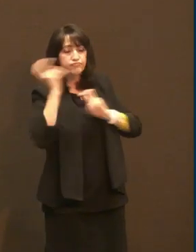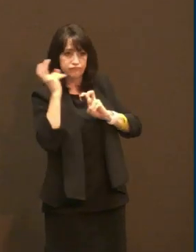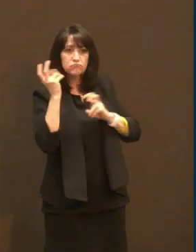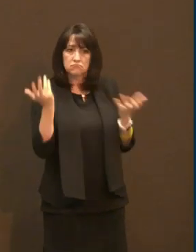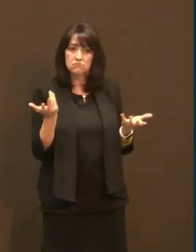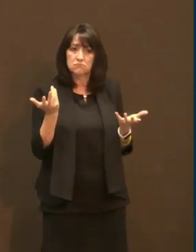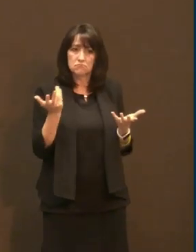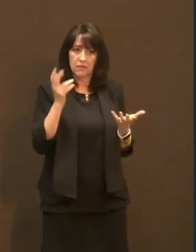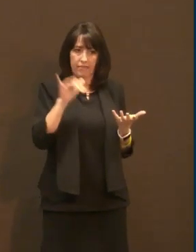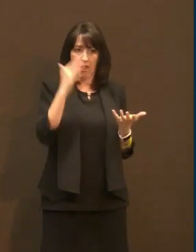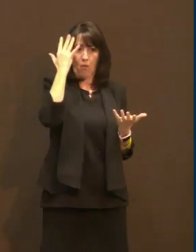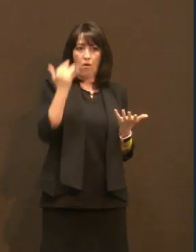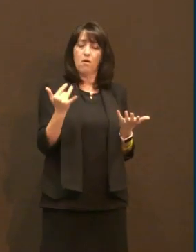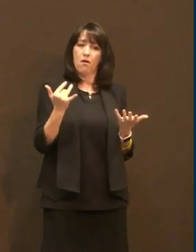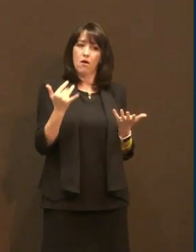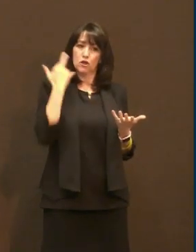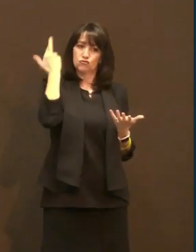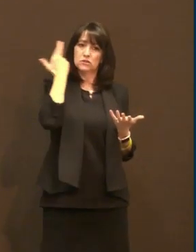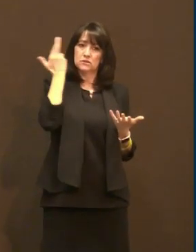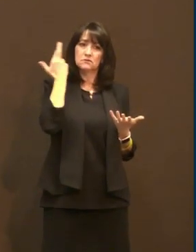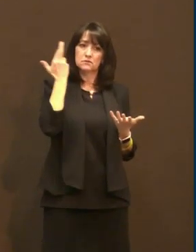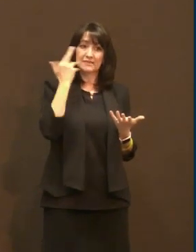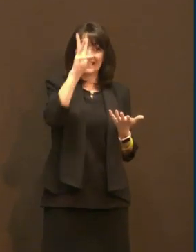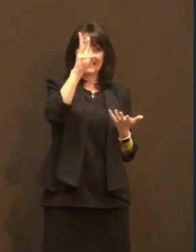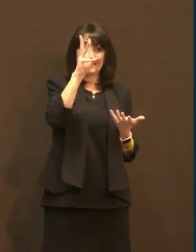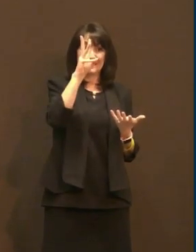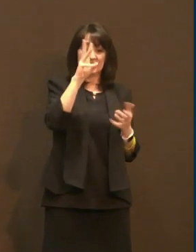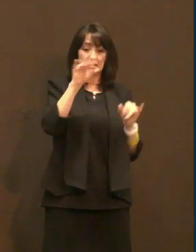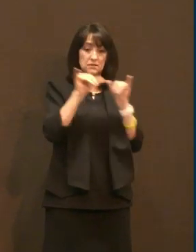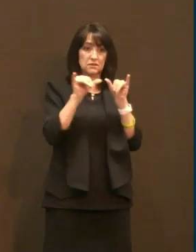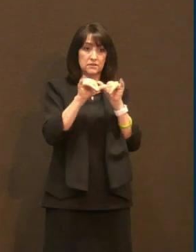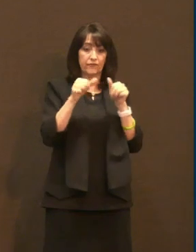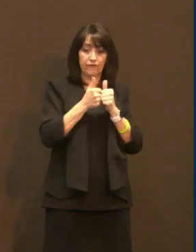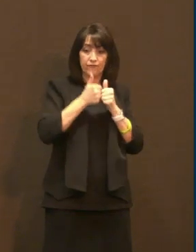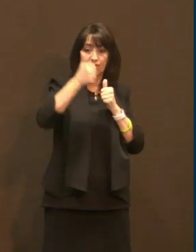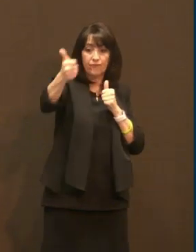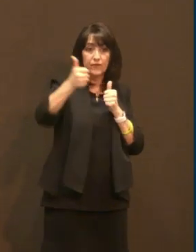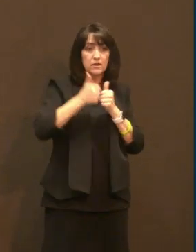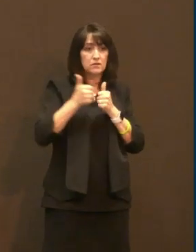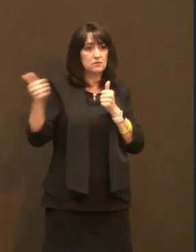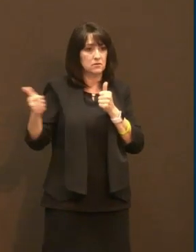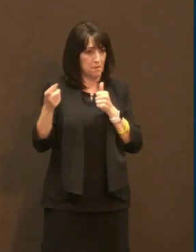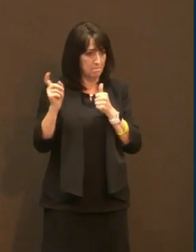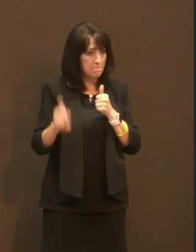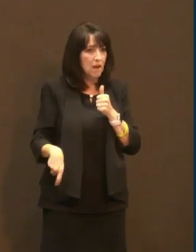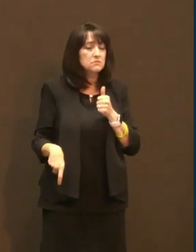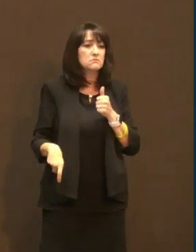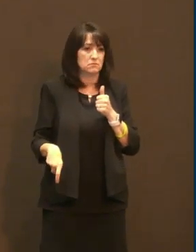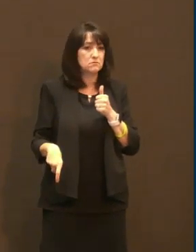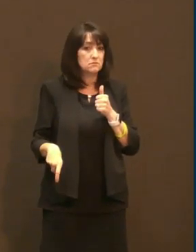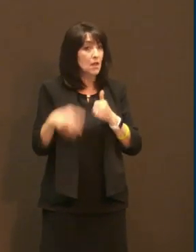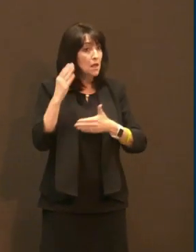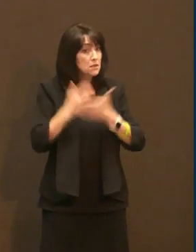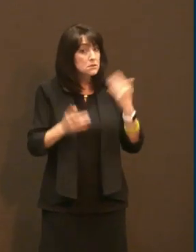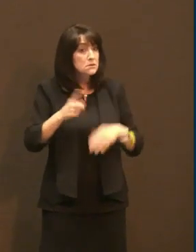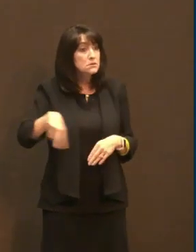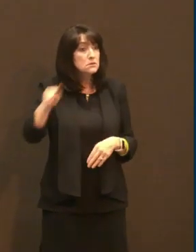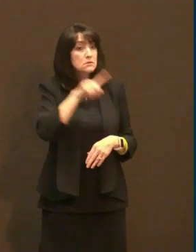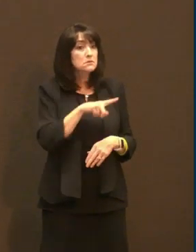more apart from one another, and now, as we know, asymptomatic spread being so common, wearing a